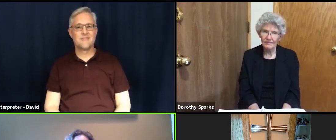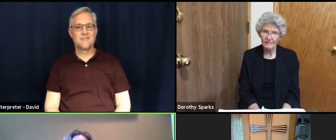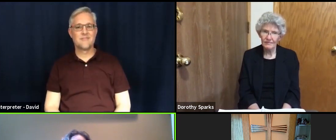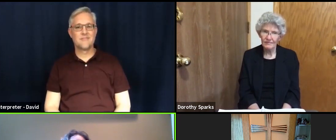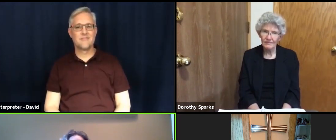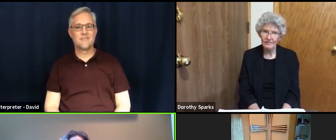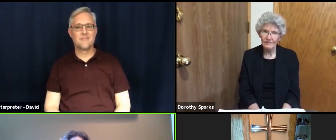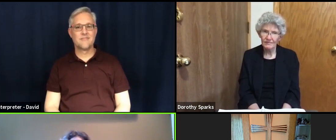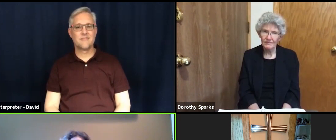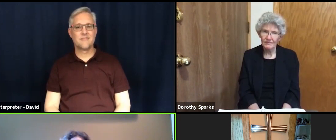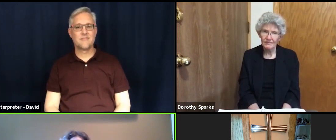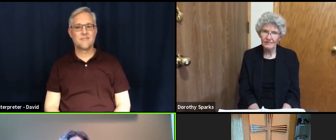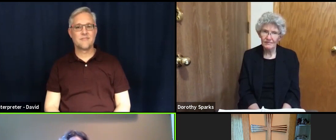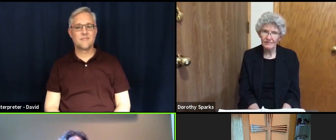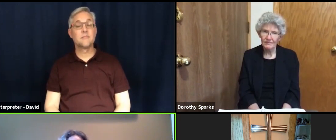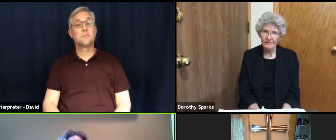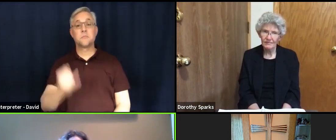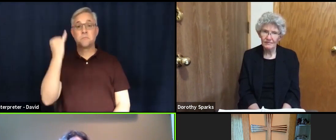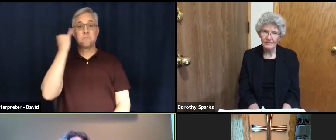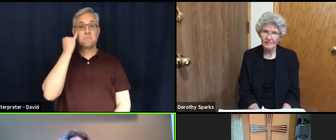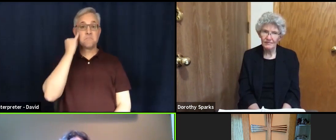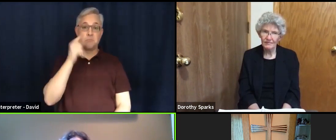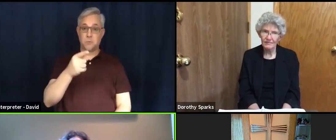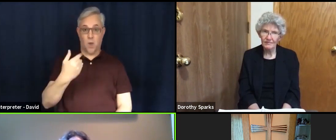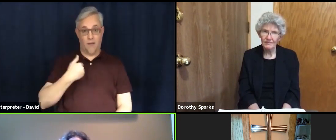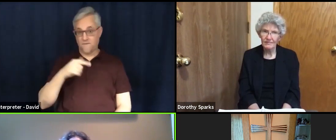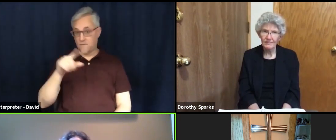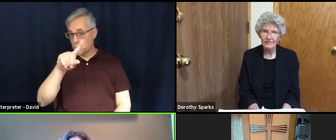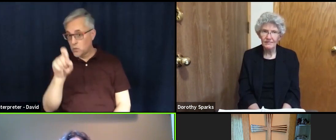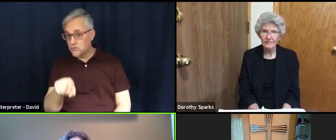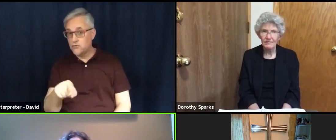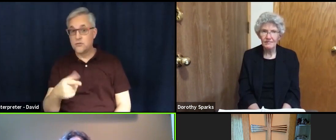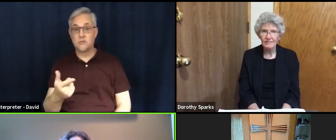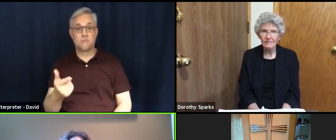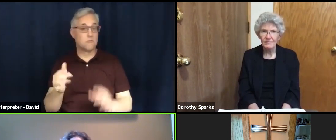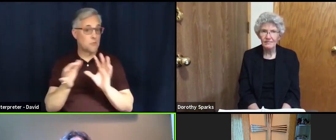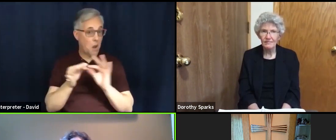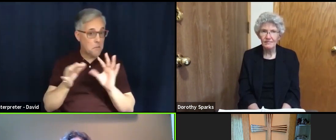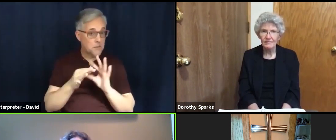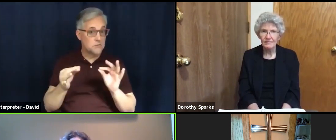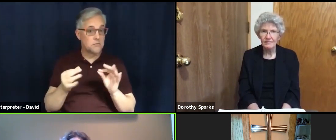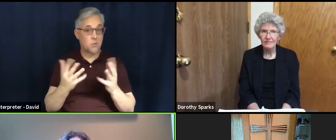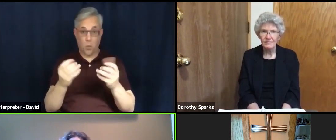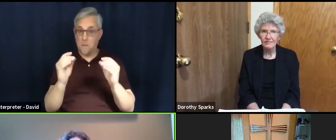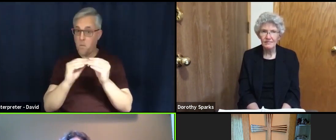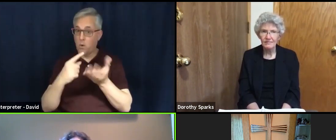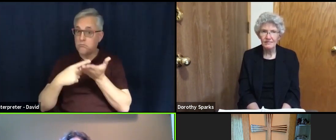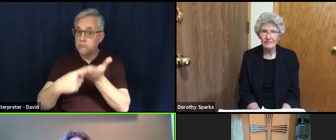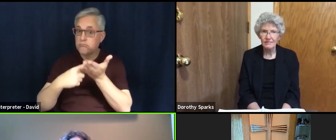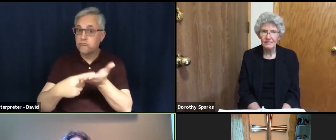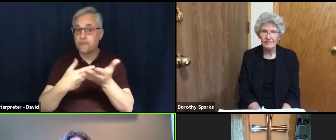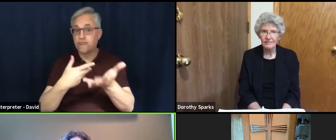So if you have questions or comments or want to have more conversation about this, please contact me.